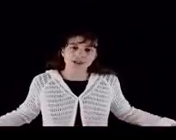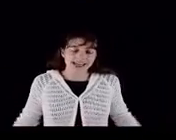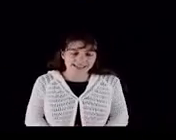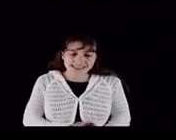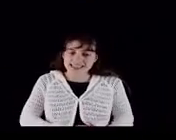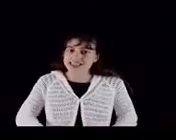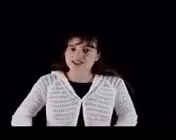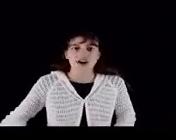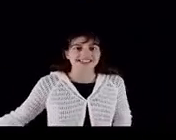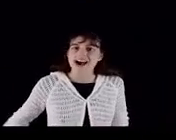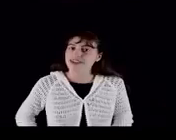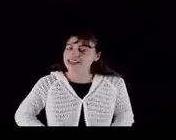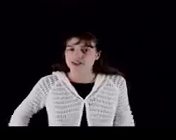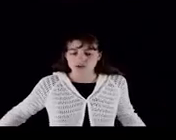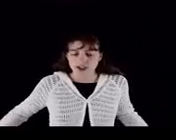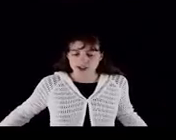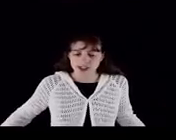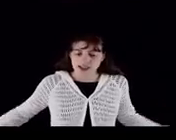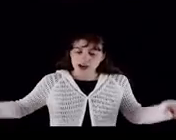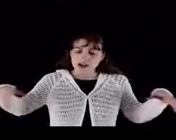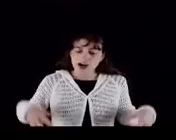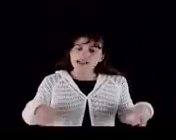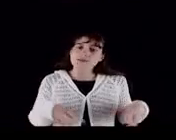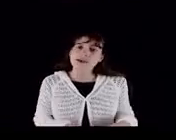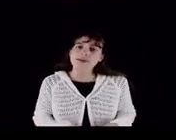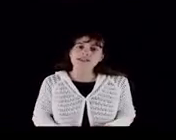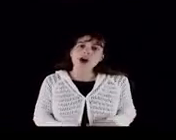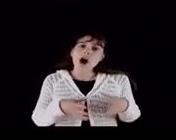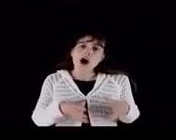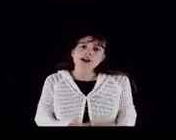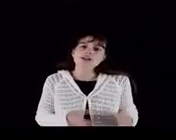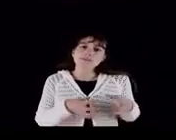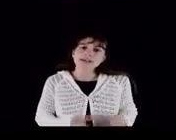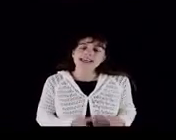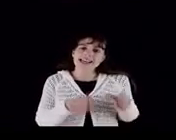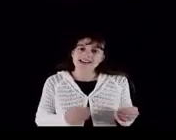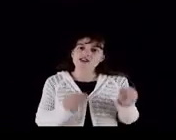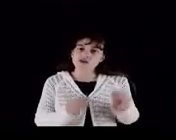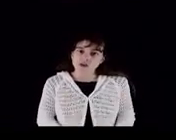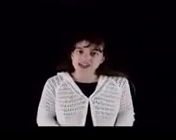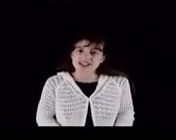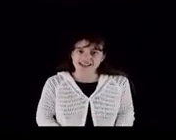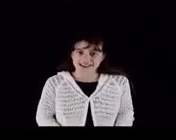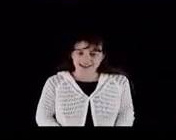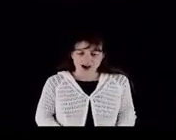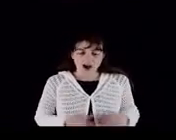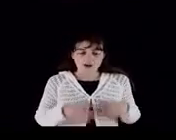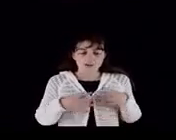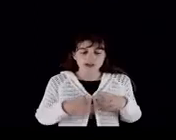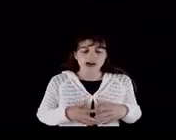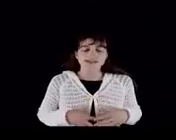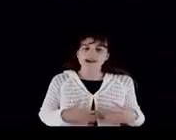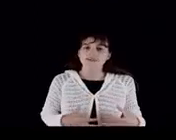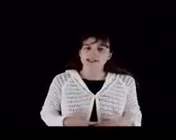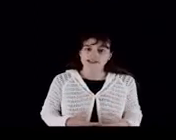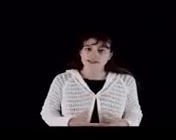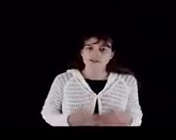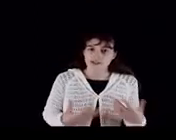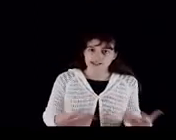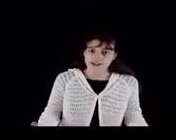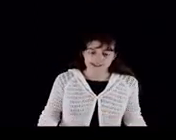ruling and seeking to cause havoc and destruction. God's families are to be an illustration of what God's